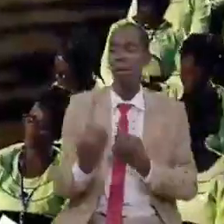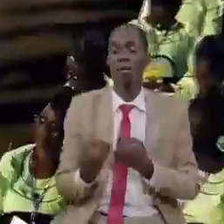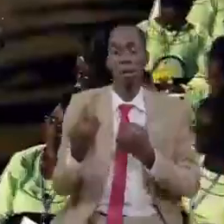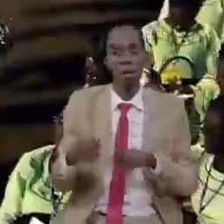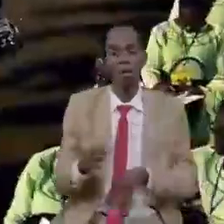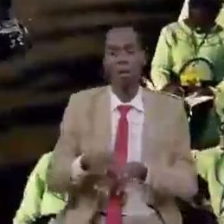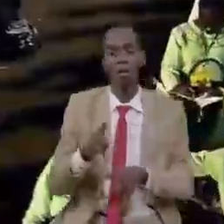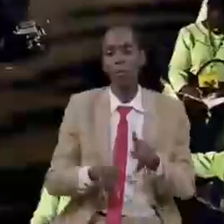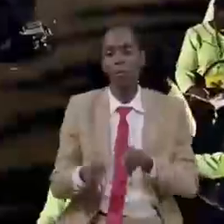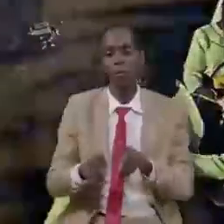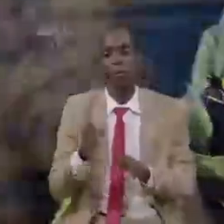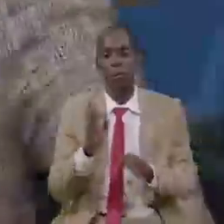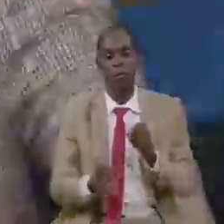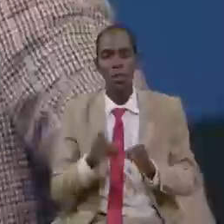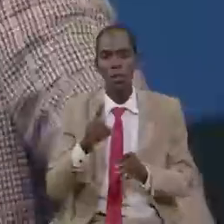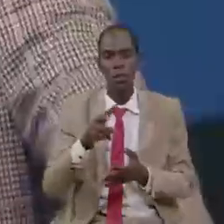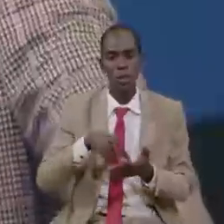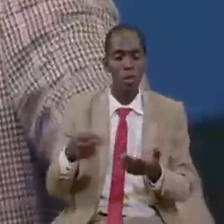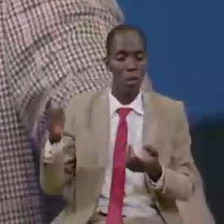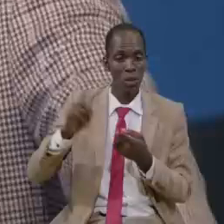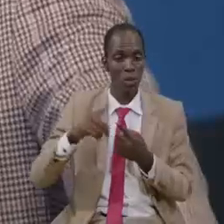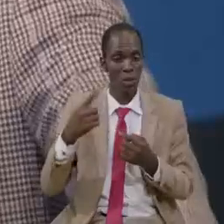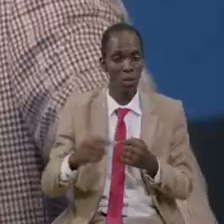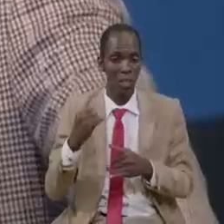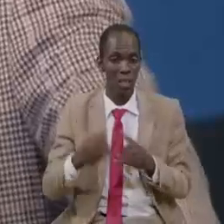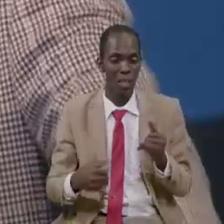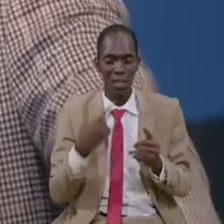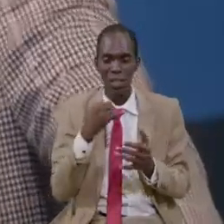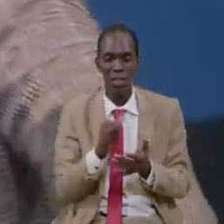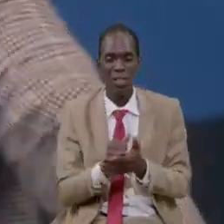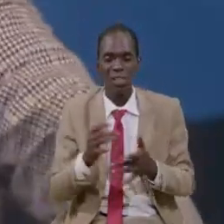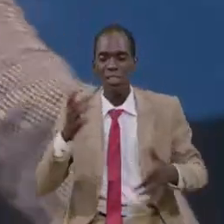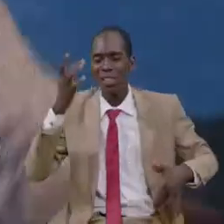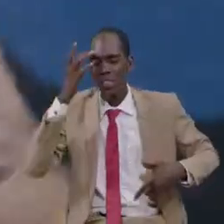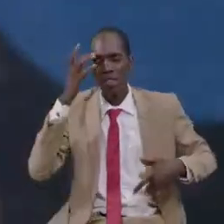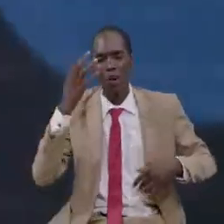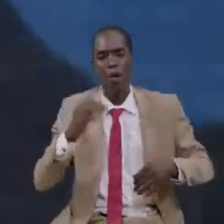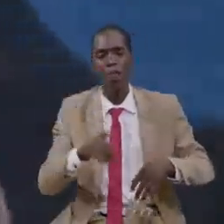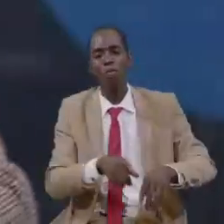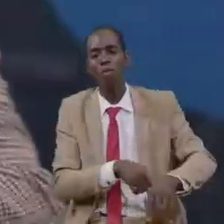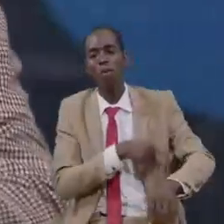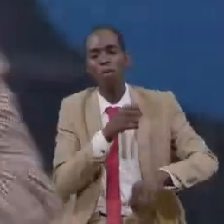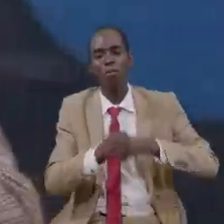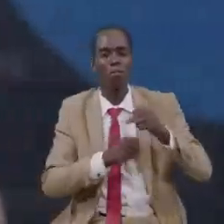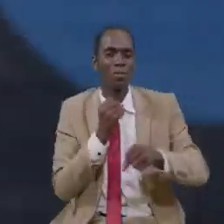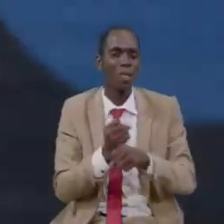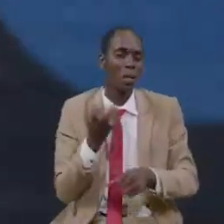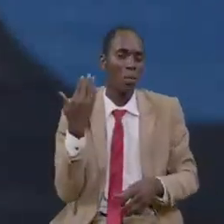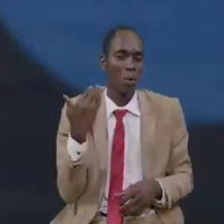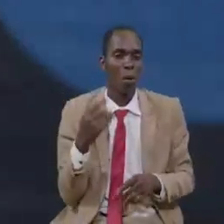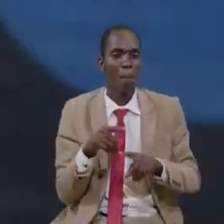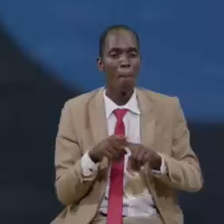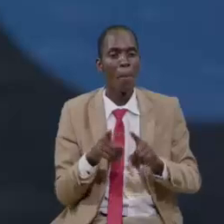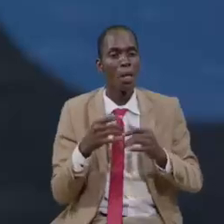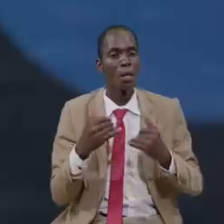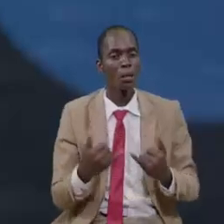read to the very end, it says sicknesses of long standing. But now, after people